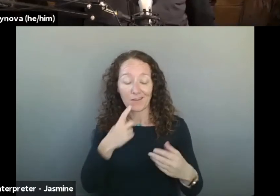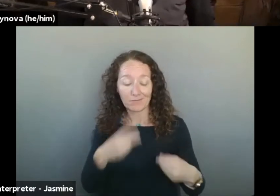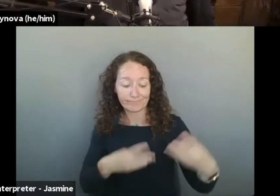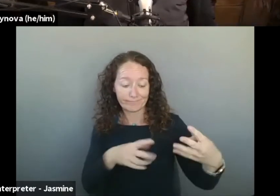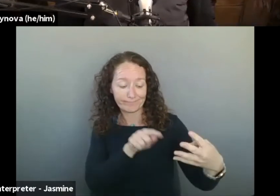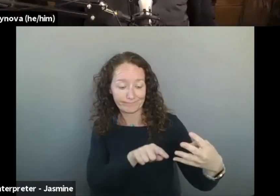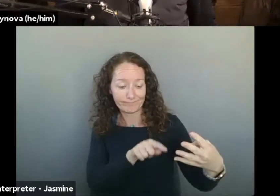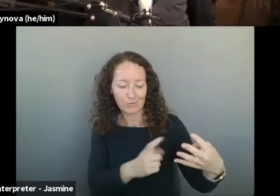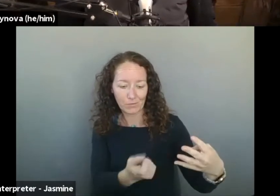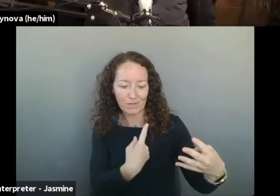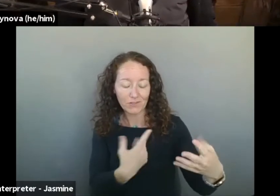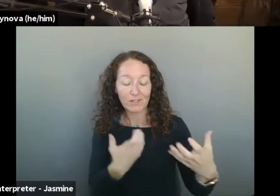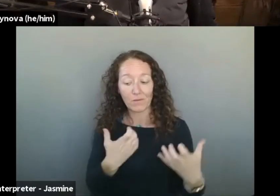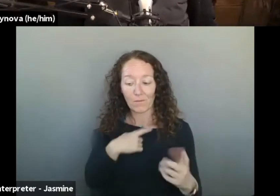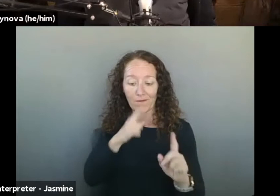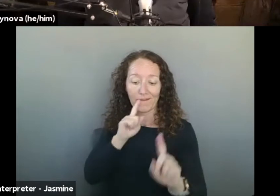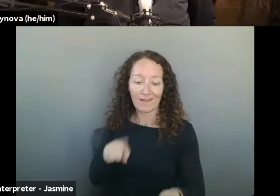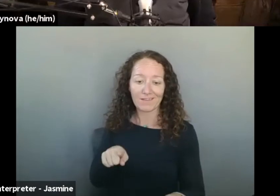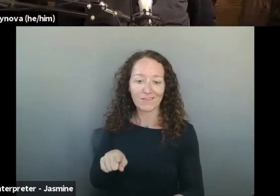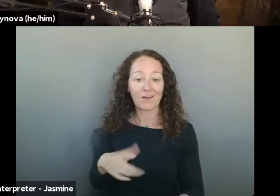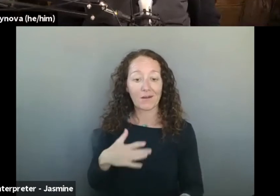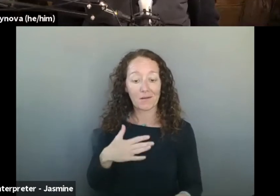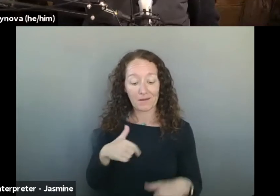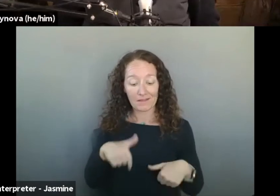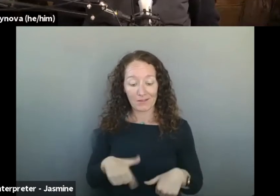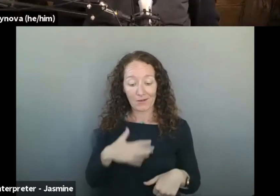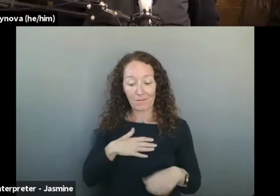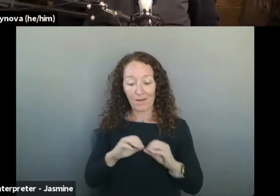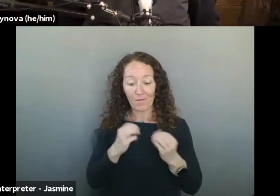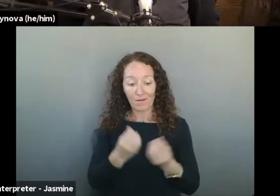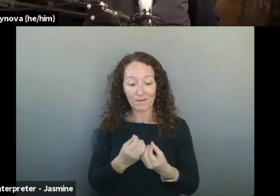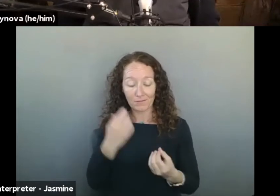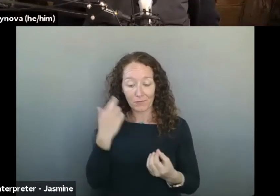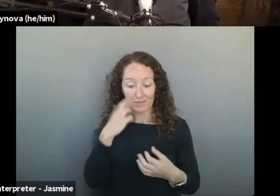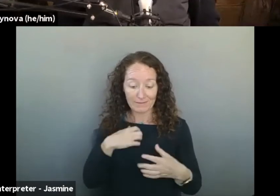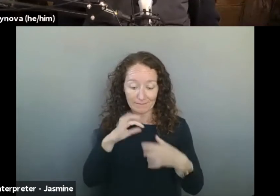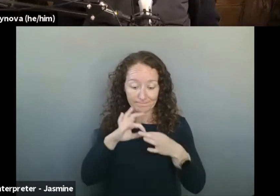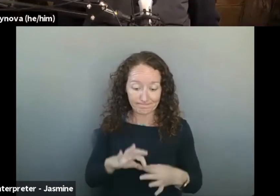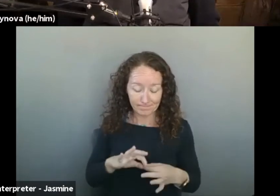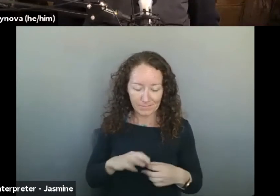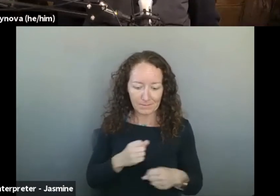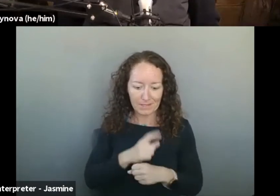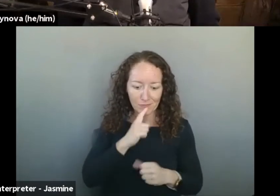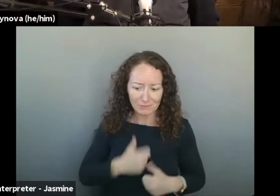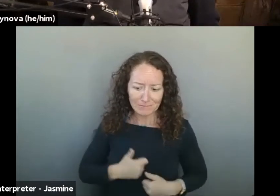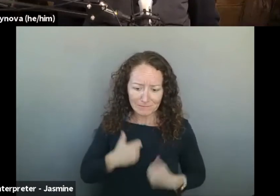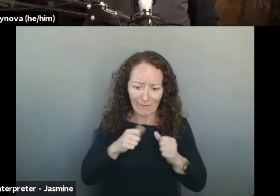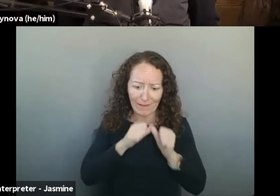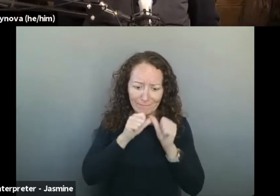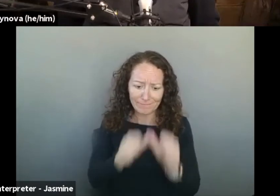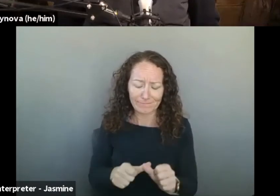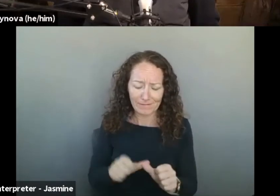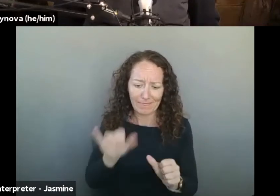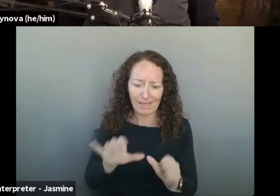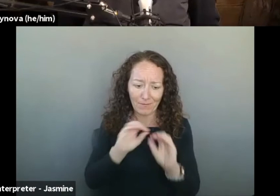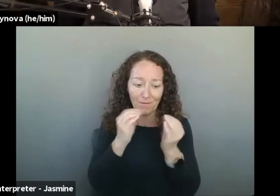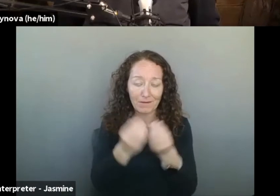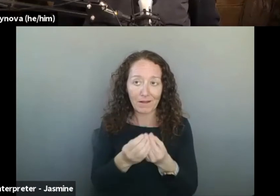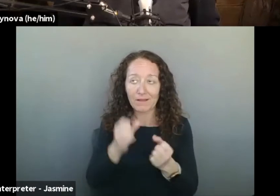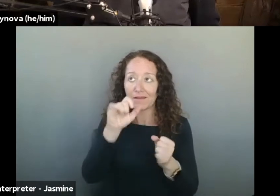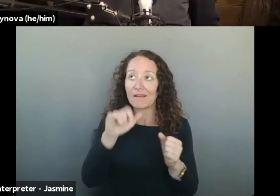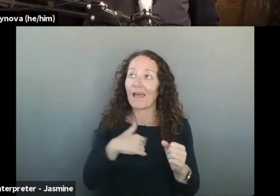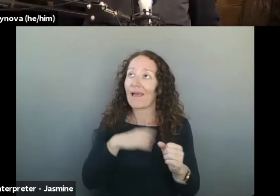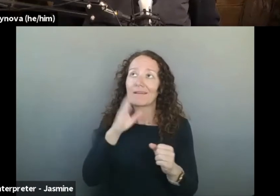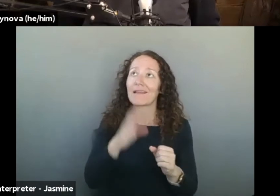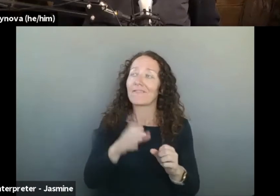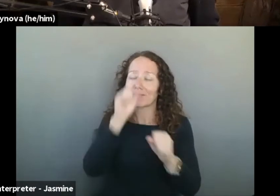of my tenure at my organization was about making sure it survived, right? I never envisioned will I be at my organization 10